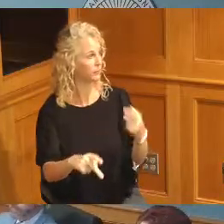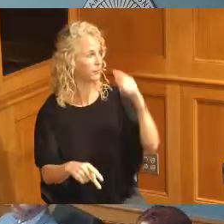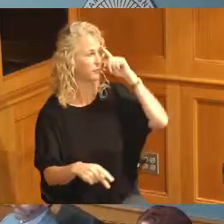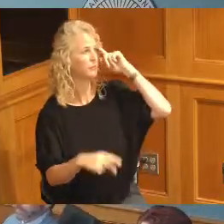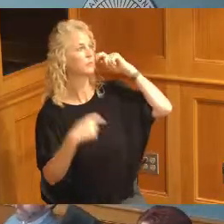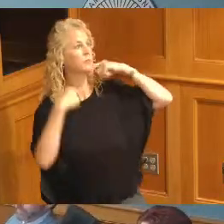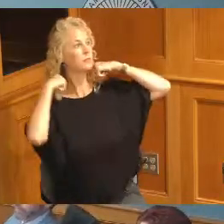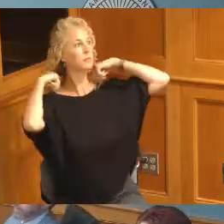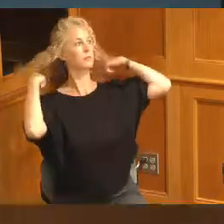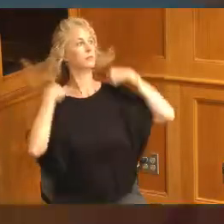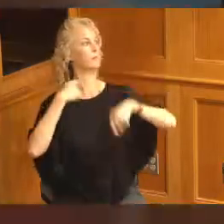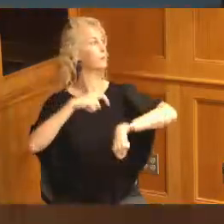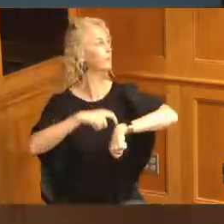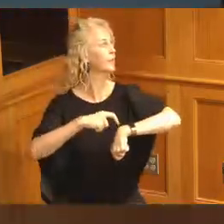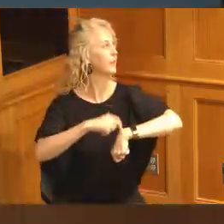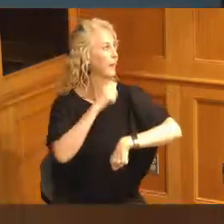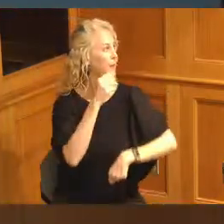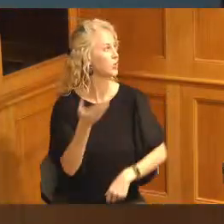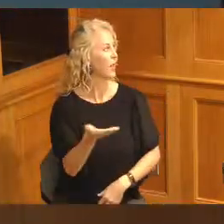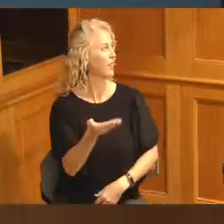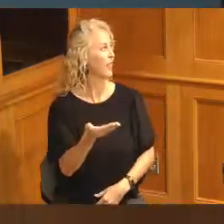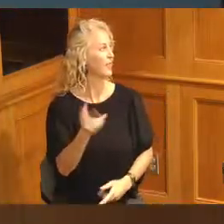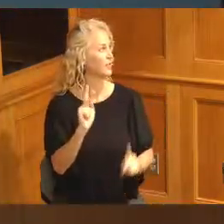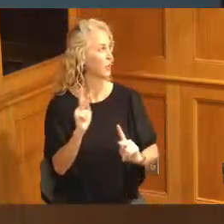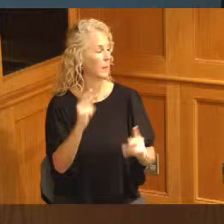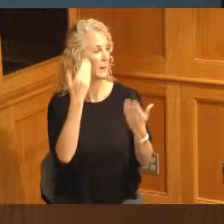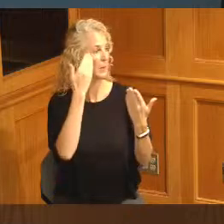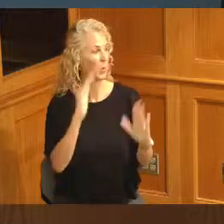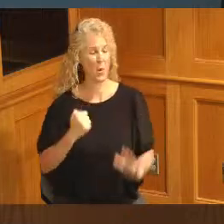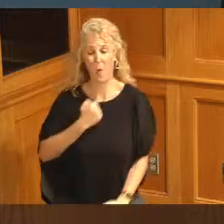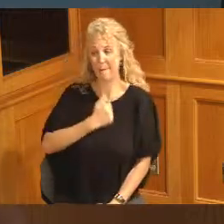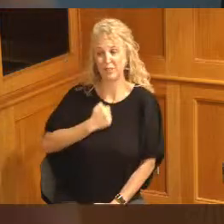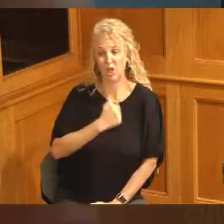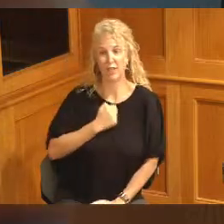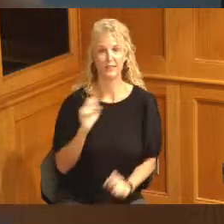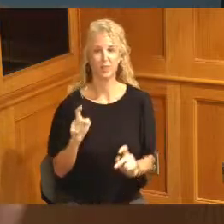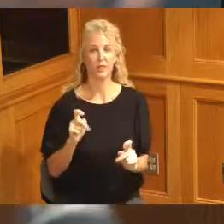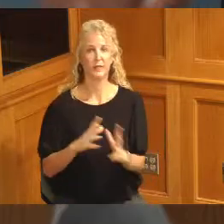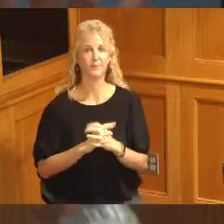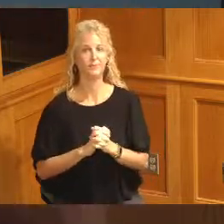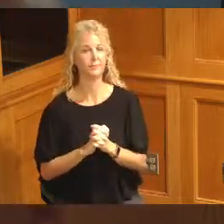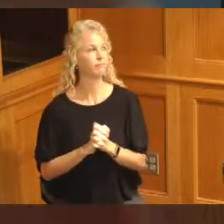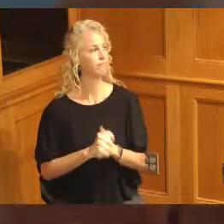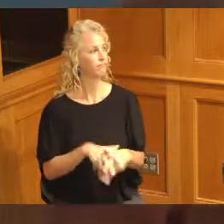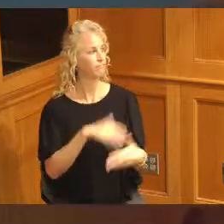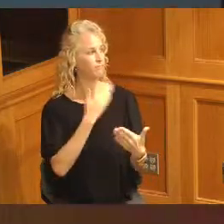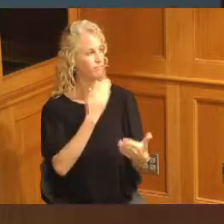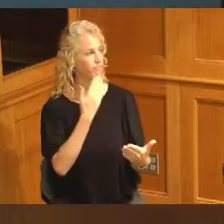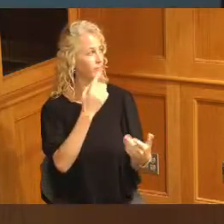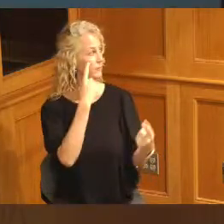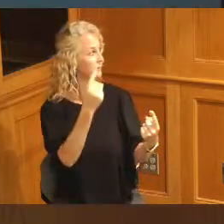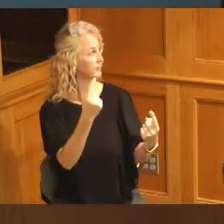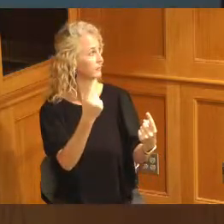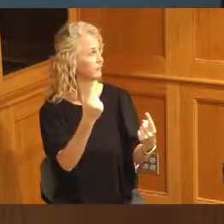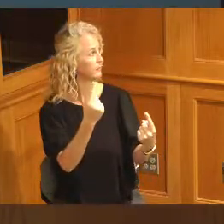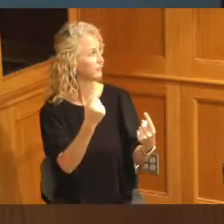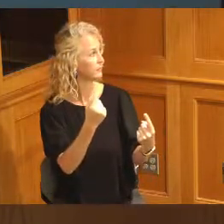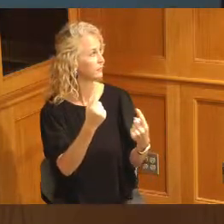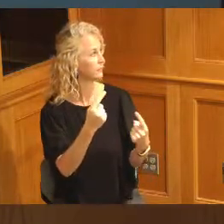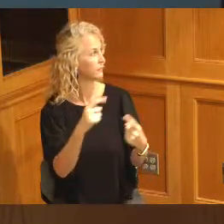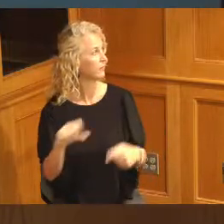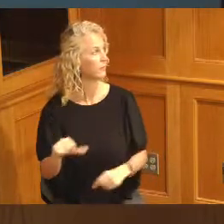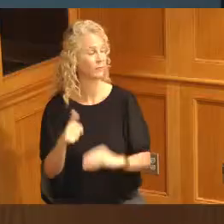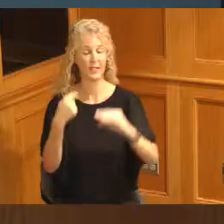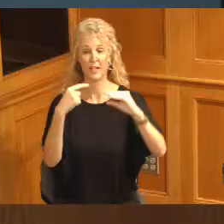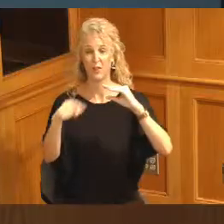the timer is not up there, so folks don't know how much time they have, so yeah, let's do that. Thank you. Thank you for coming in. There was also an email